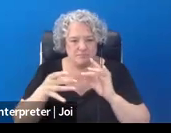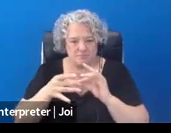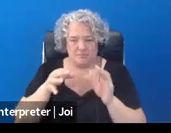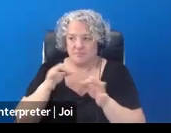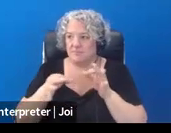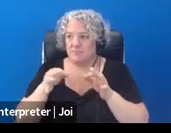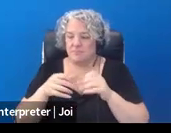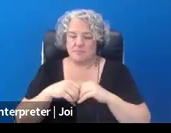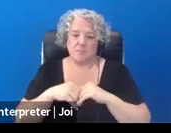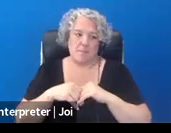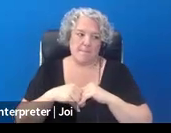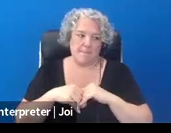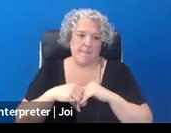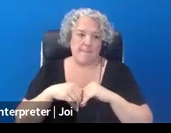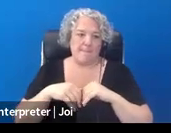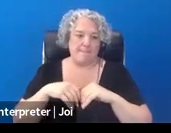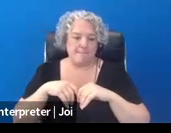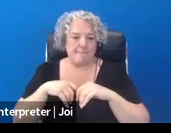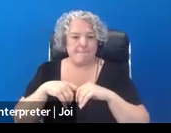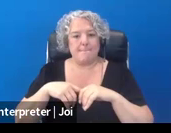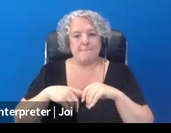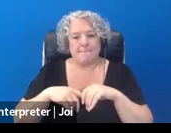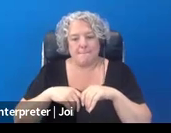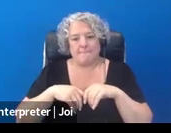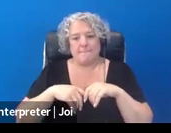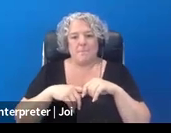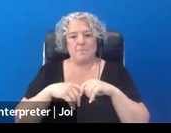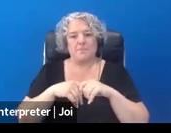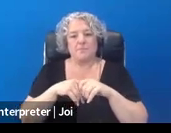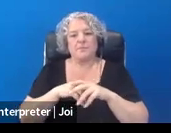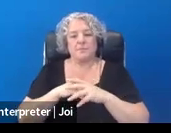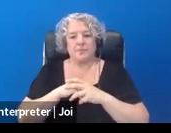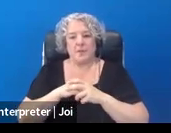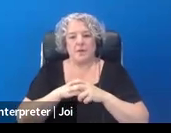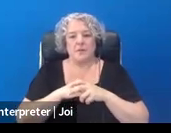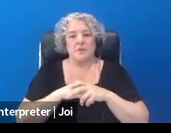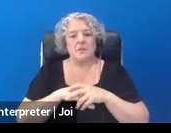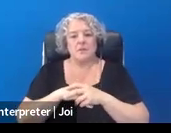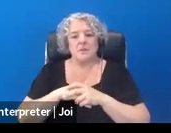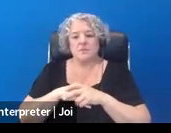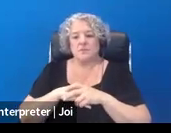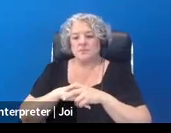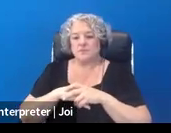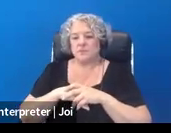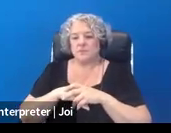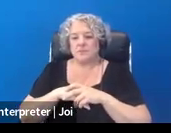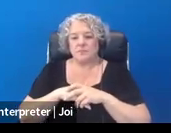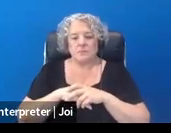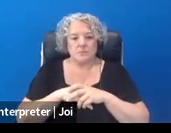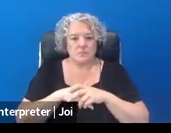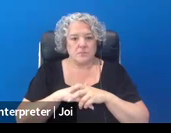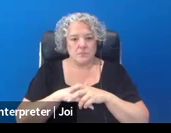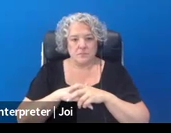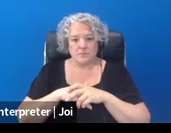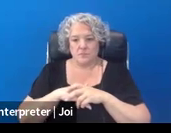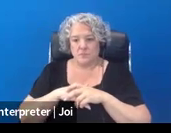las personas que o no sean bilingües en inglés y en español o que simplemente prefieran escuchar y participar solamente en español,